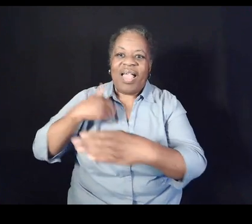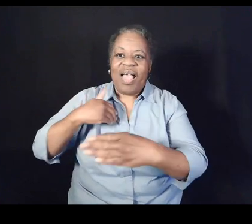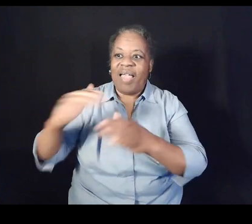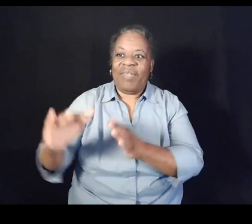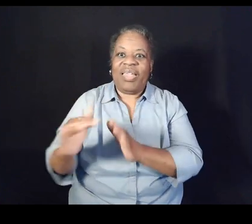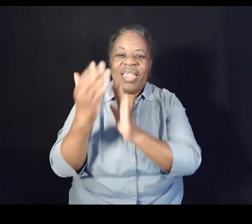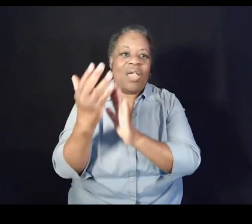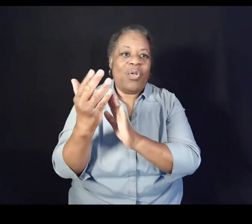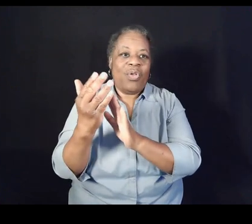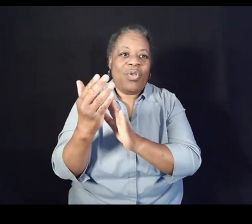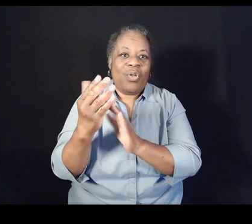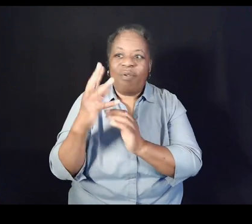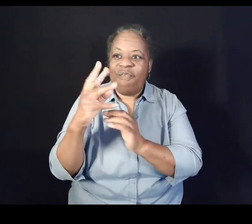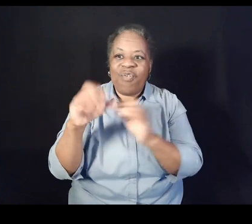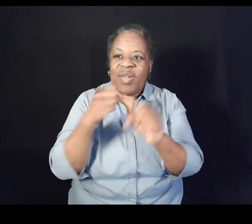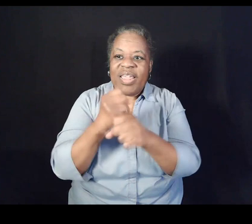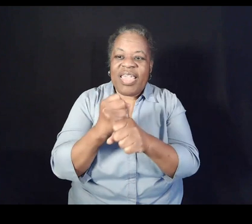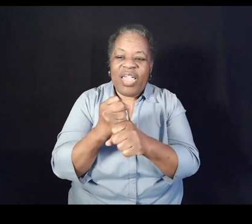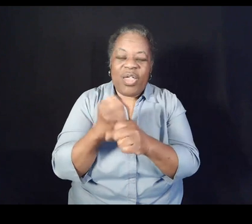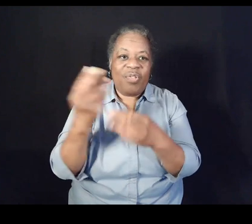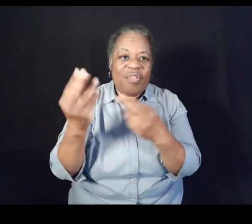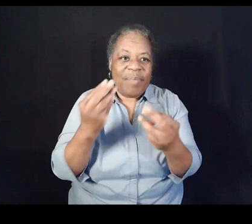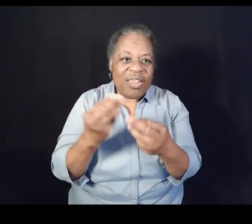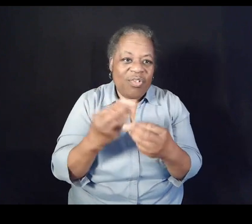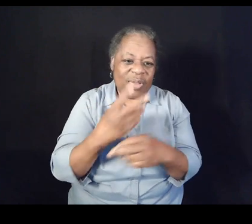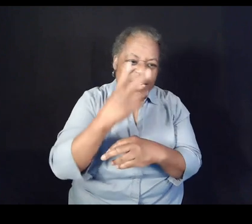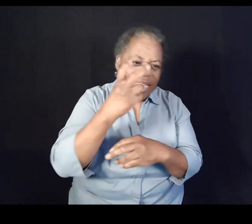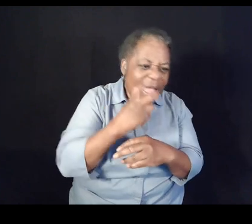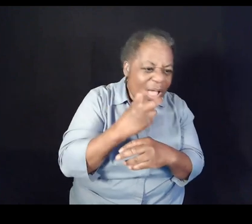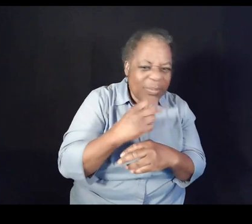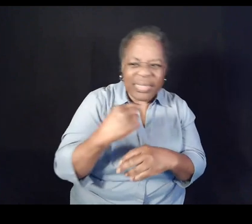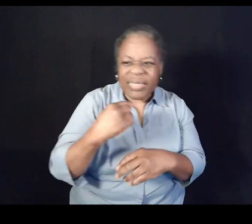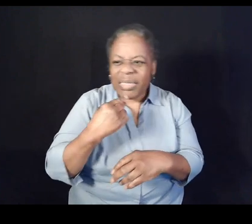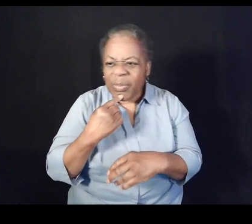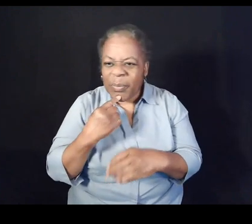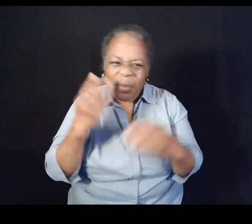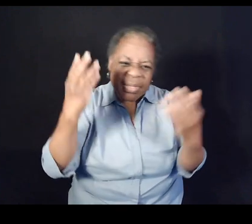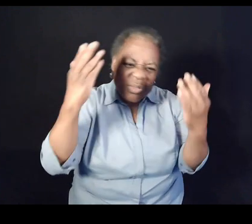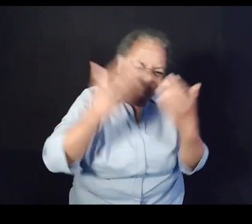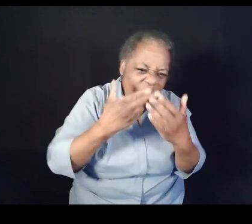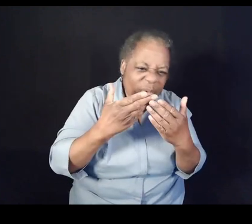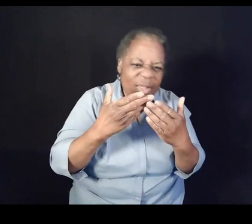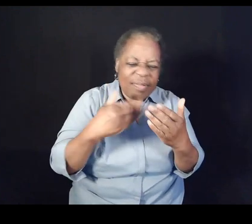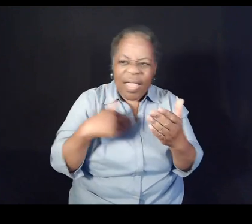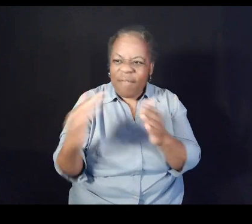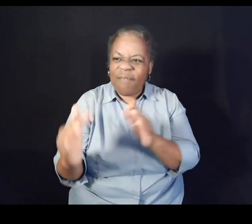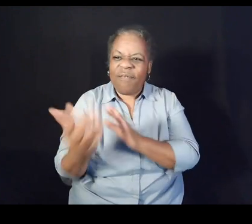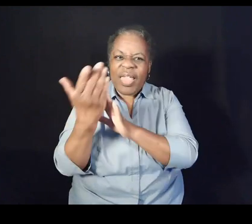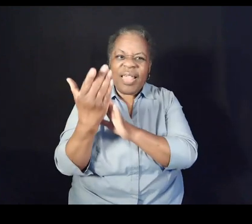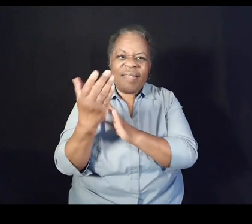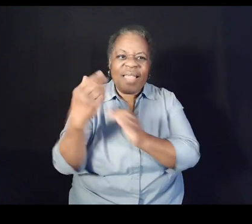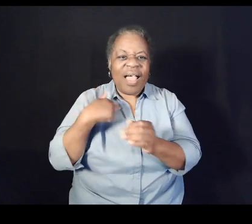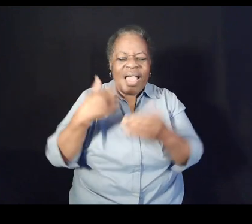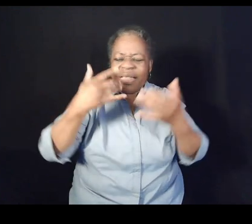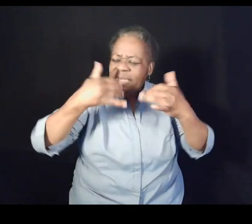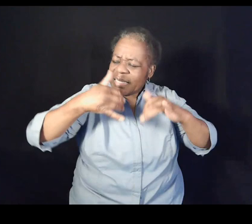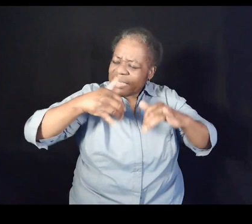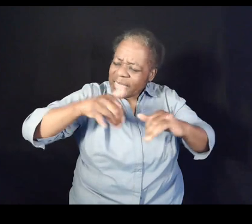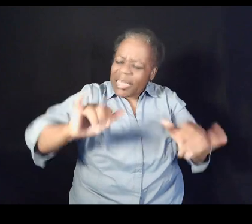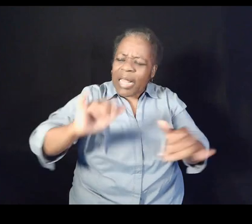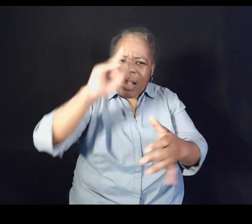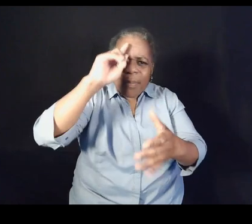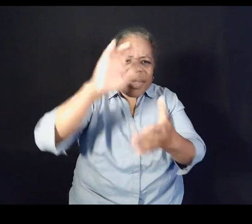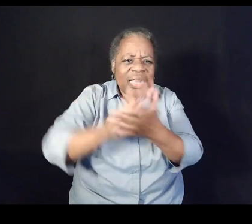ministry, all the doubts and difficulties and disappointments and dark nights, I still believe in a